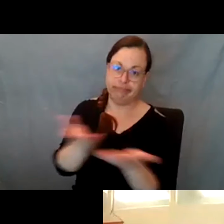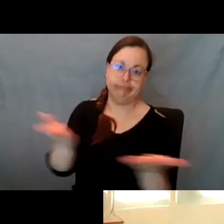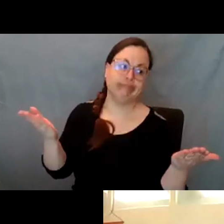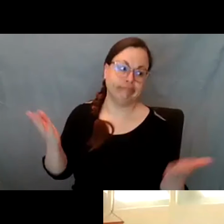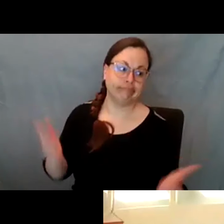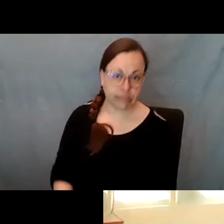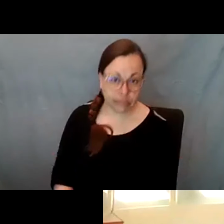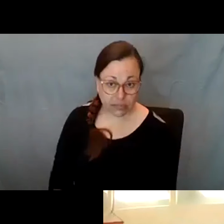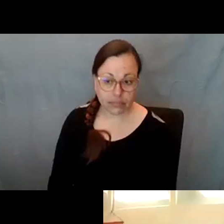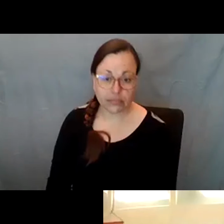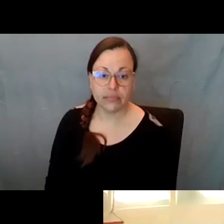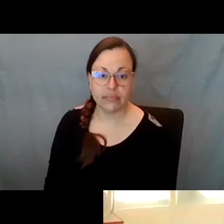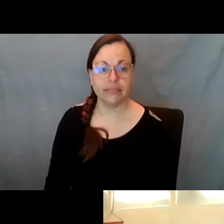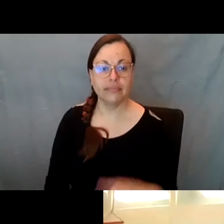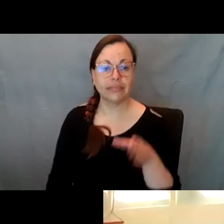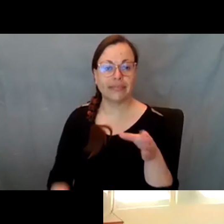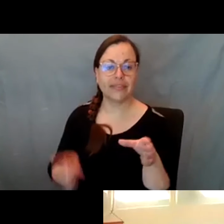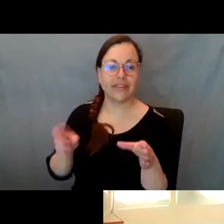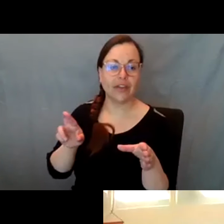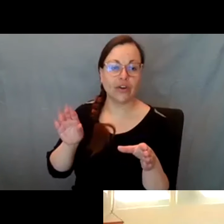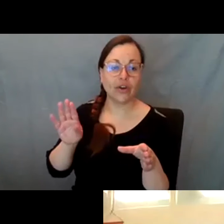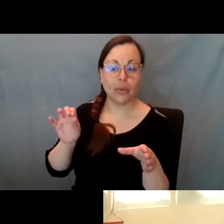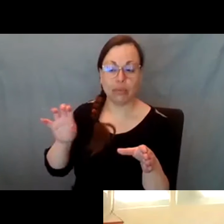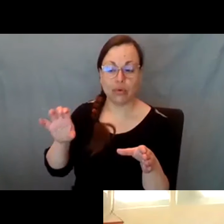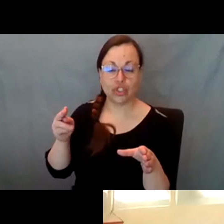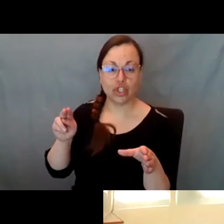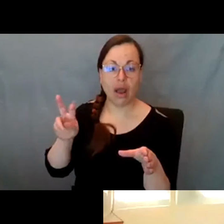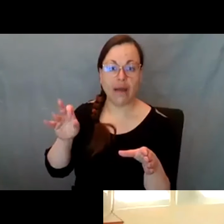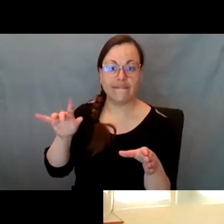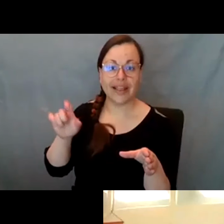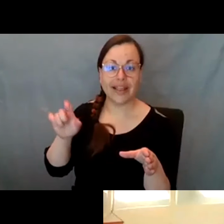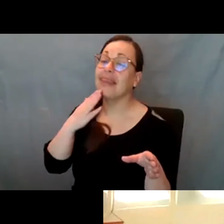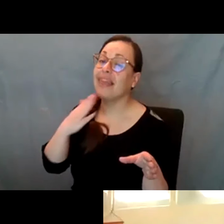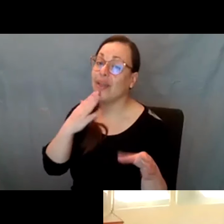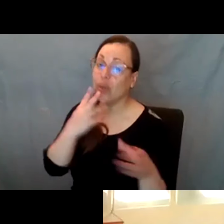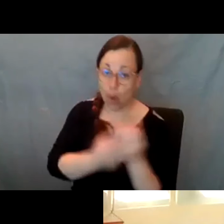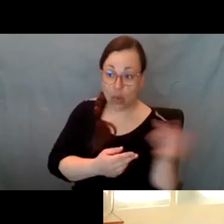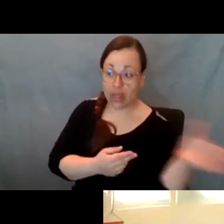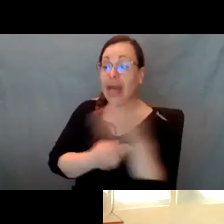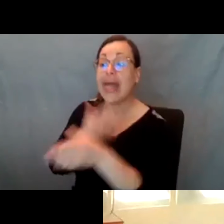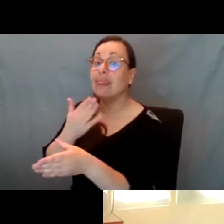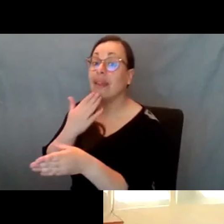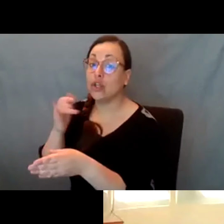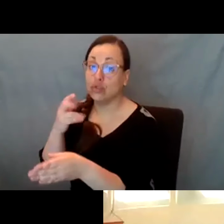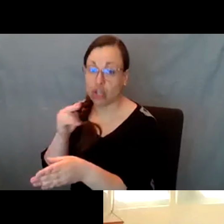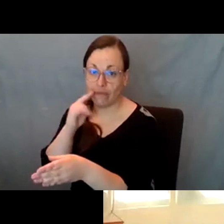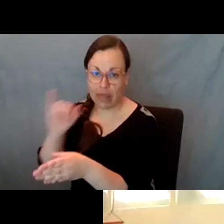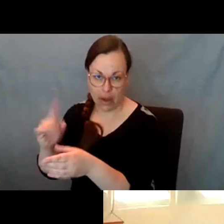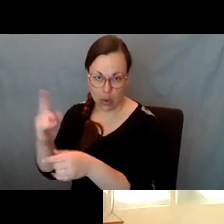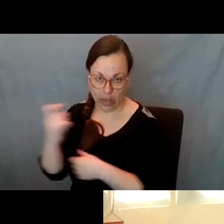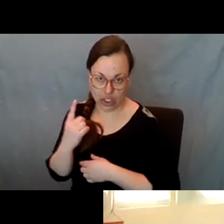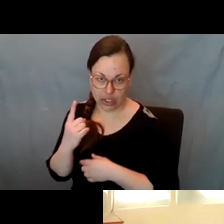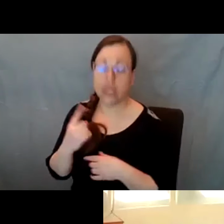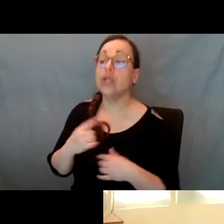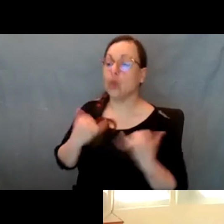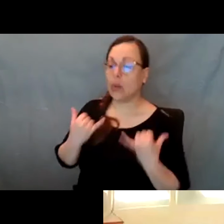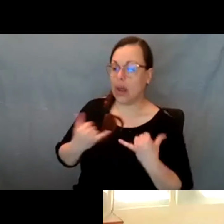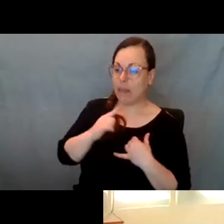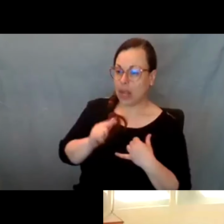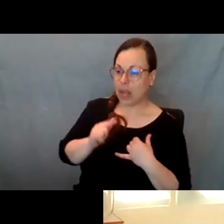Okay, thank you both, and thank you, John, for the question. I'm going to combine a couple of questions here raised by